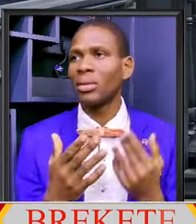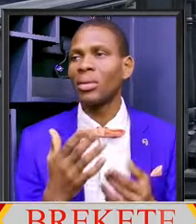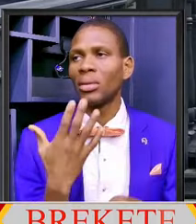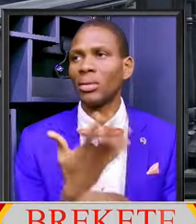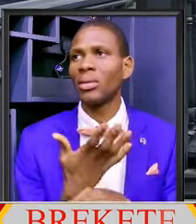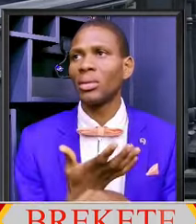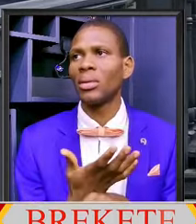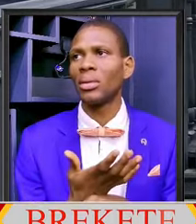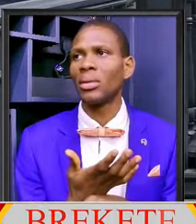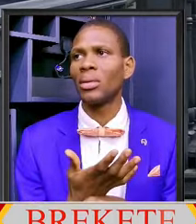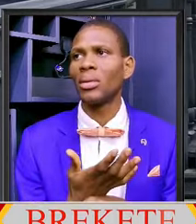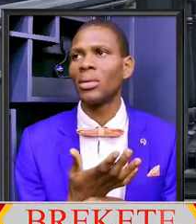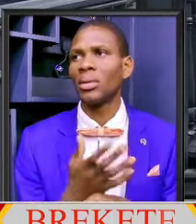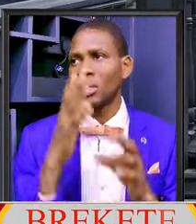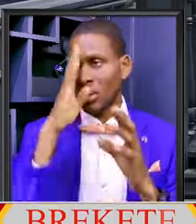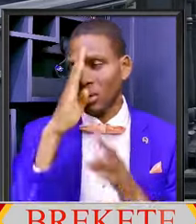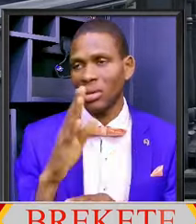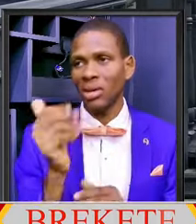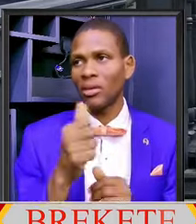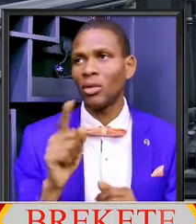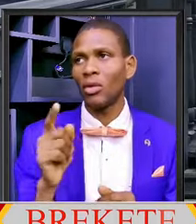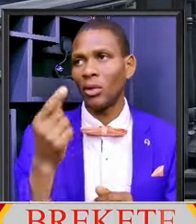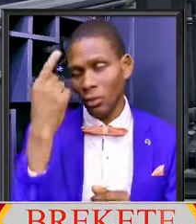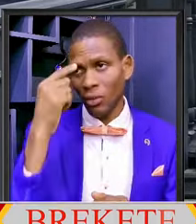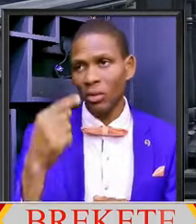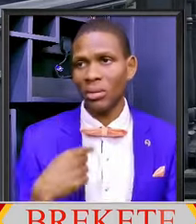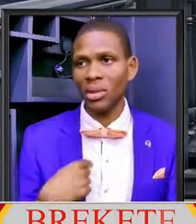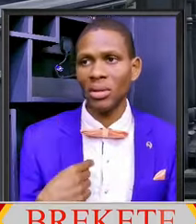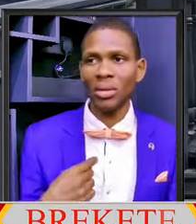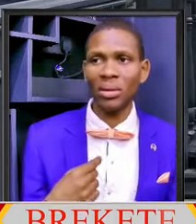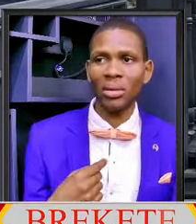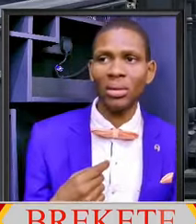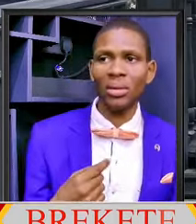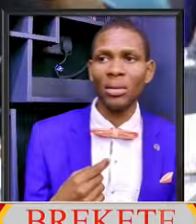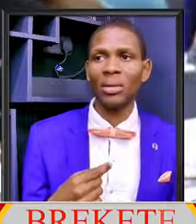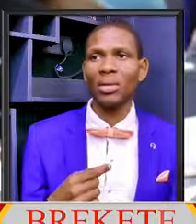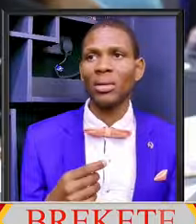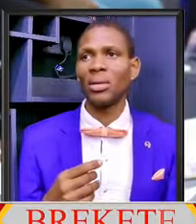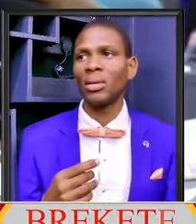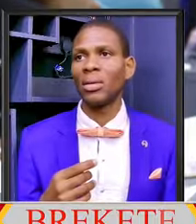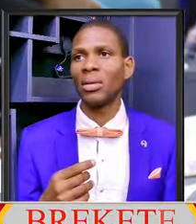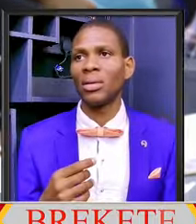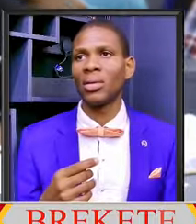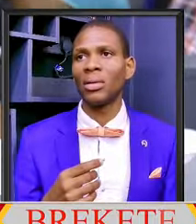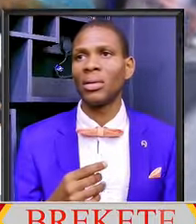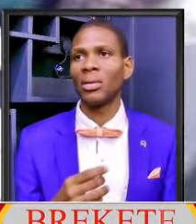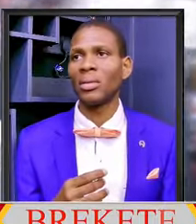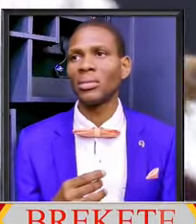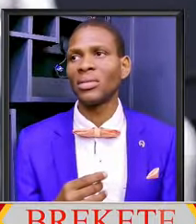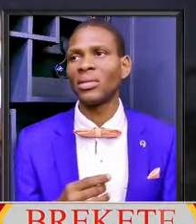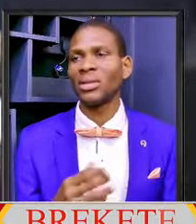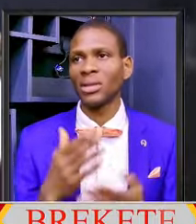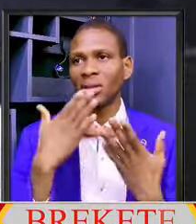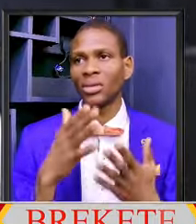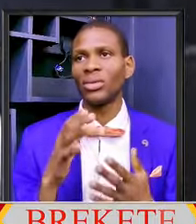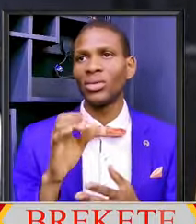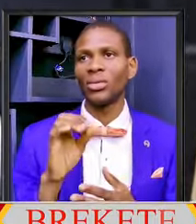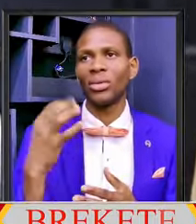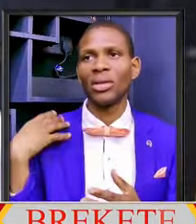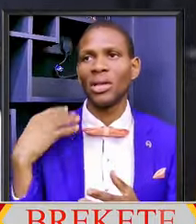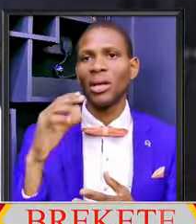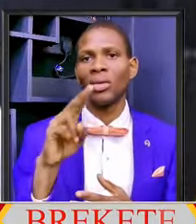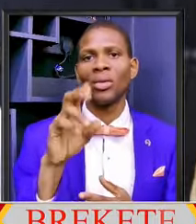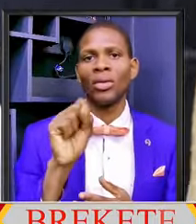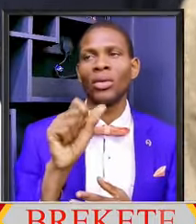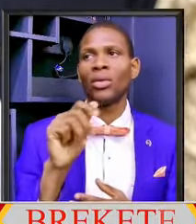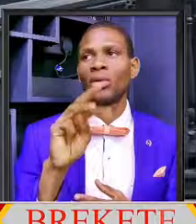I beg. Greet, sir. Okay, greet everybody for me. But so I go. Yes, sir. Hadiza, quickly. Yes, sir. Thank you, Oga Usman. Thank you, Madam